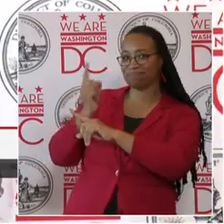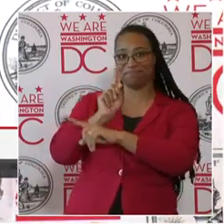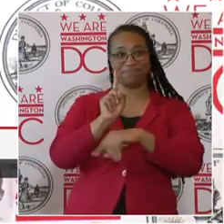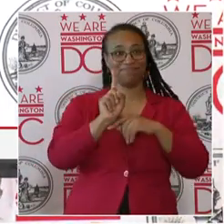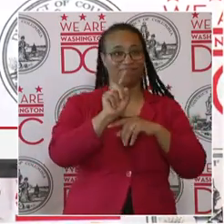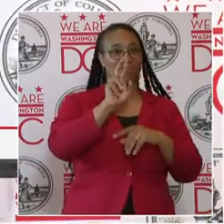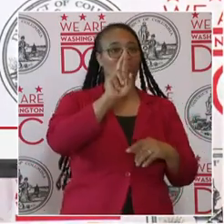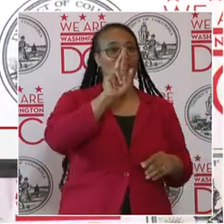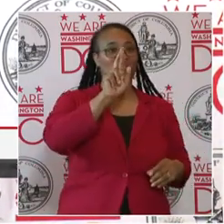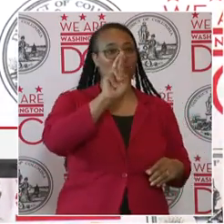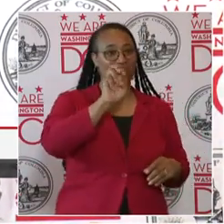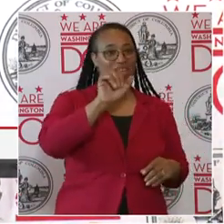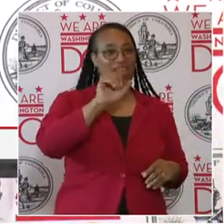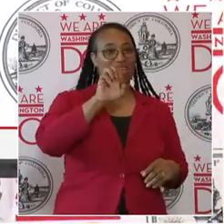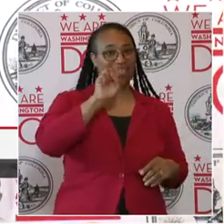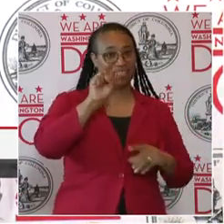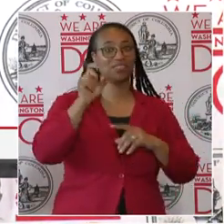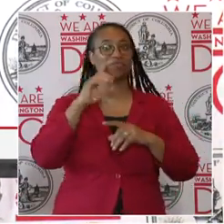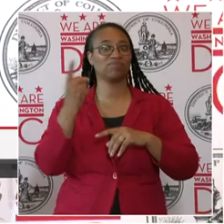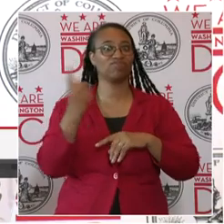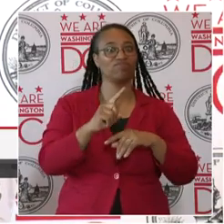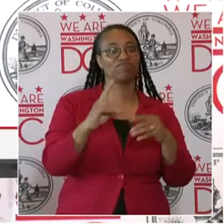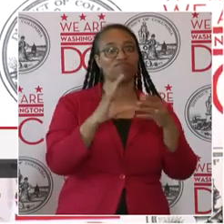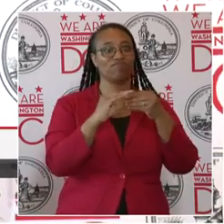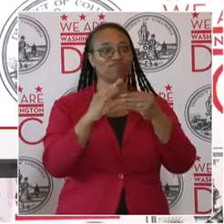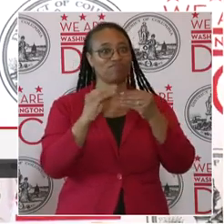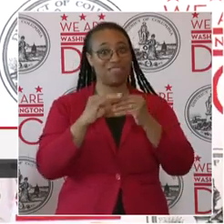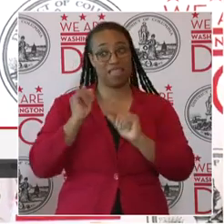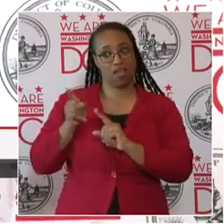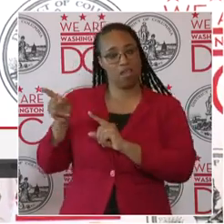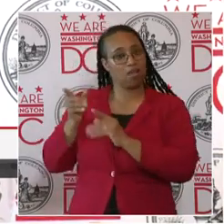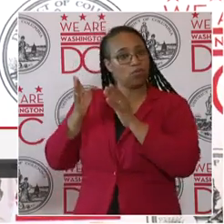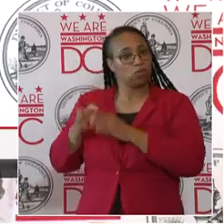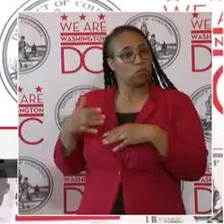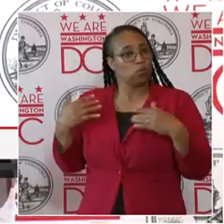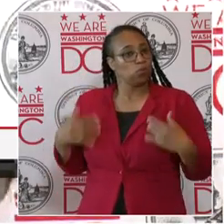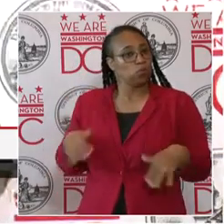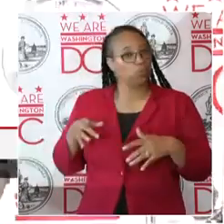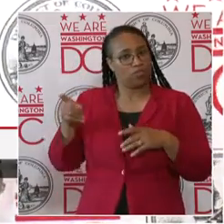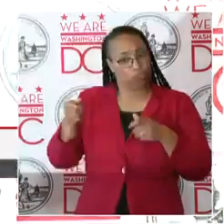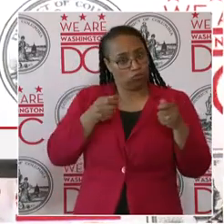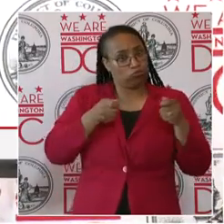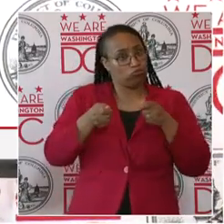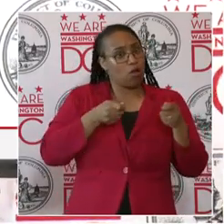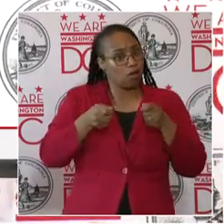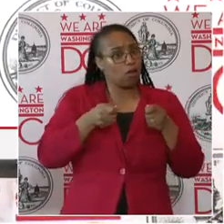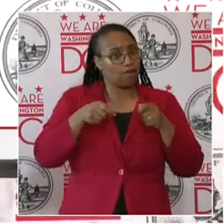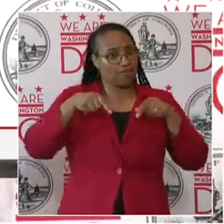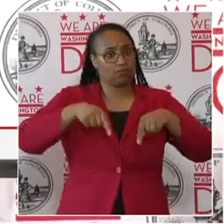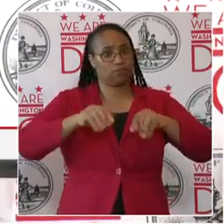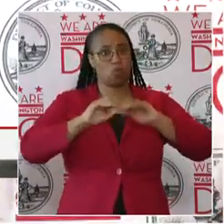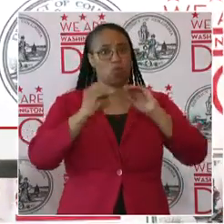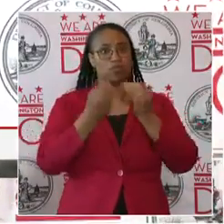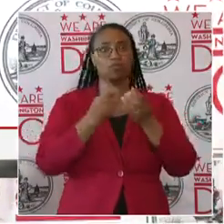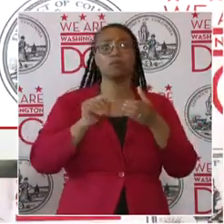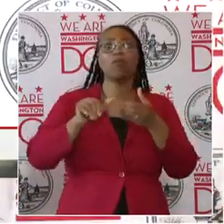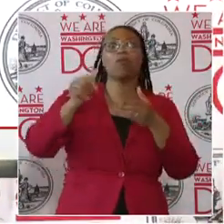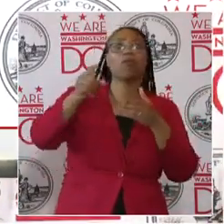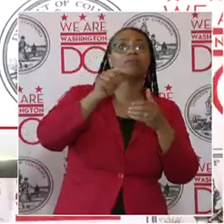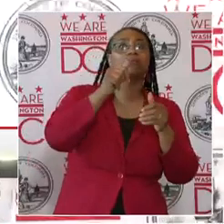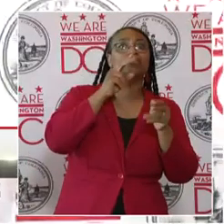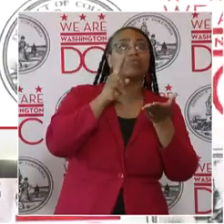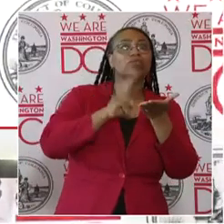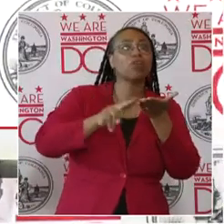our previous directors of the Mayor's Office on Women's Policy. I see Secretary Kim Bassett, and also I want